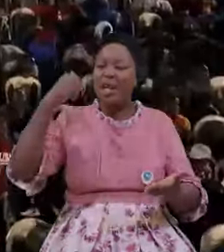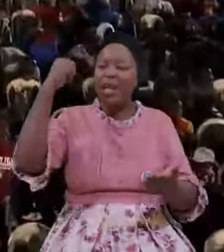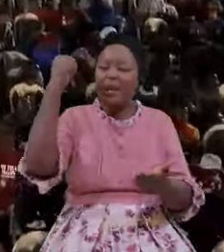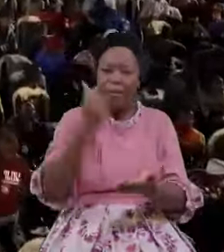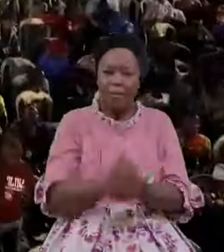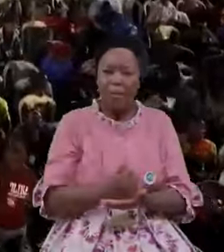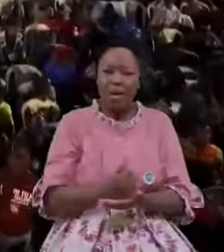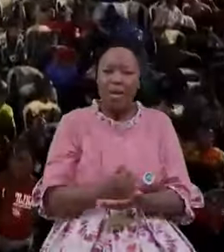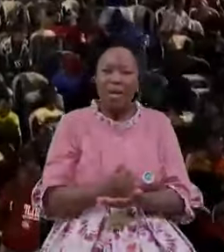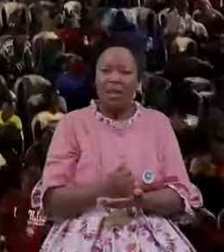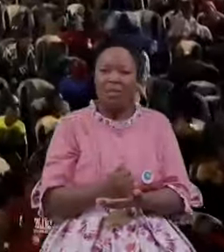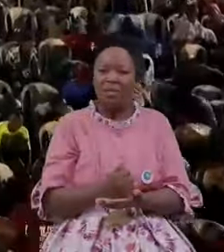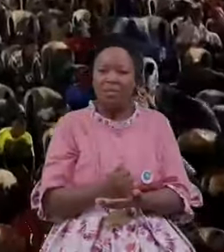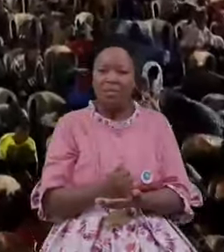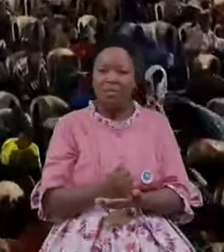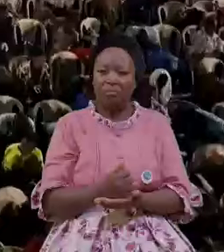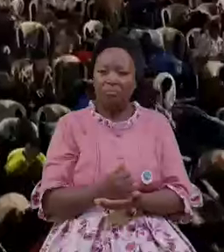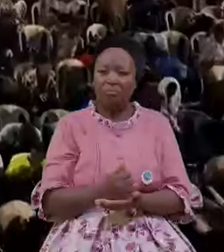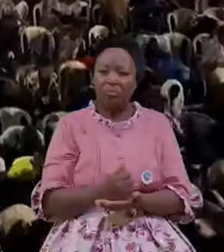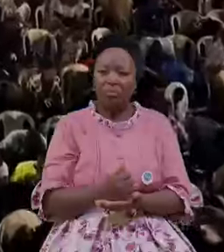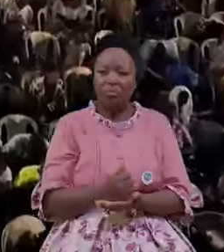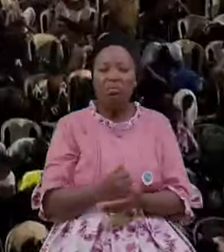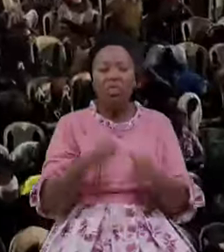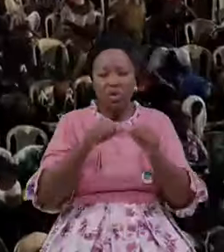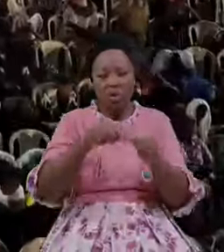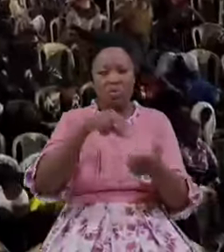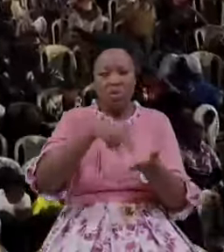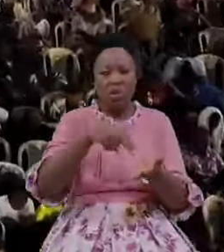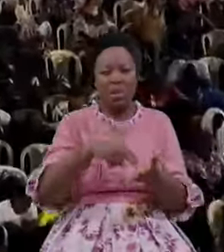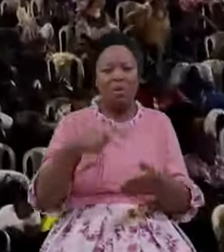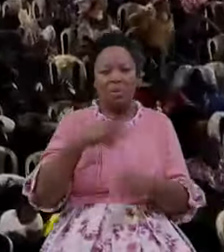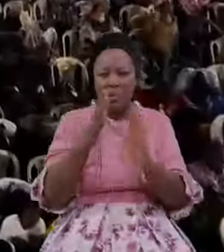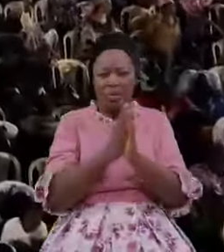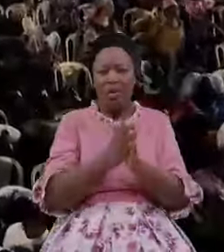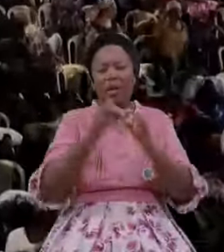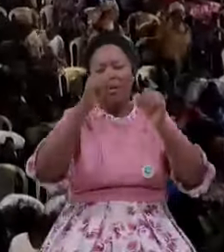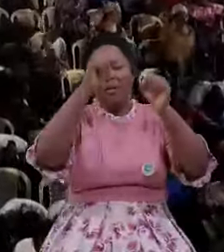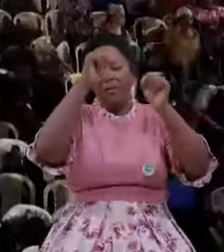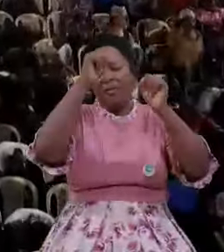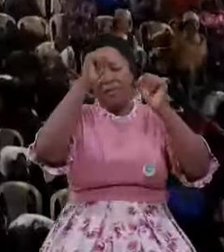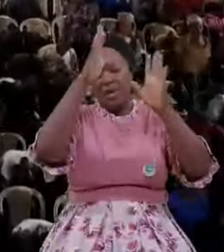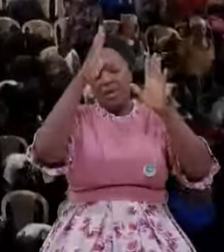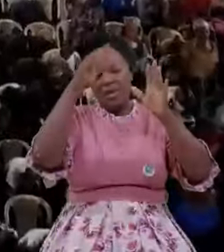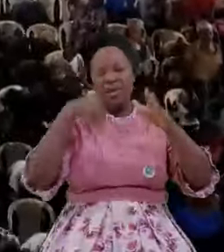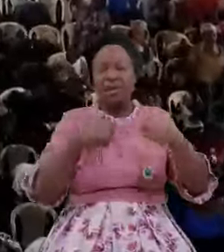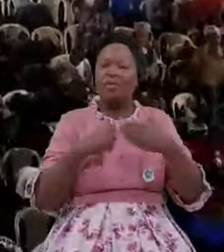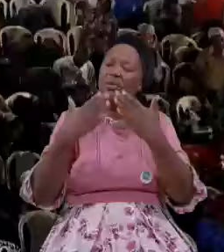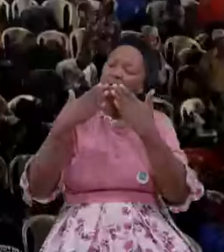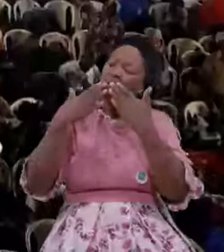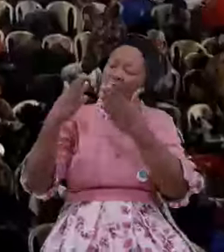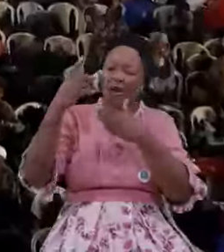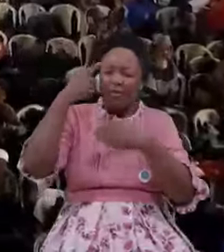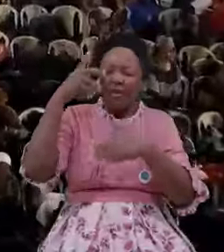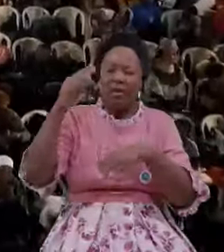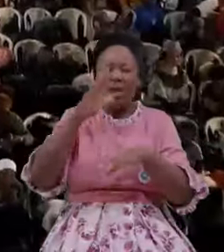Amen. Keep on standing. We're praying, Father. We thank you for the call that